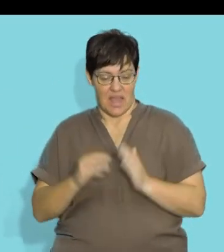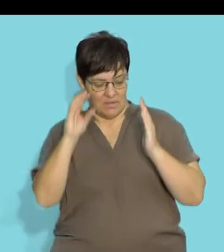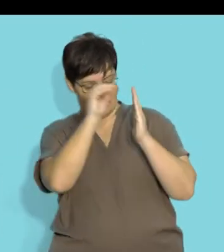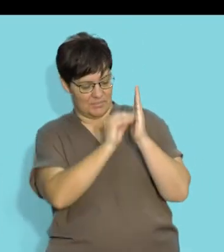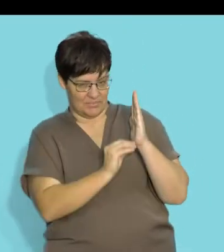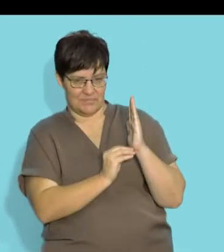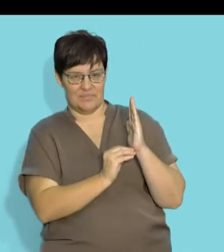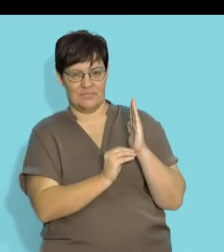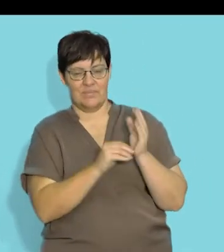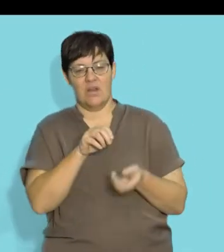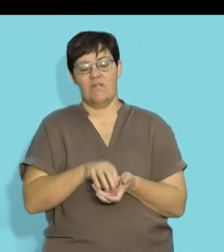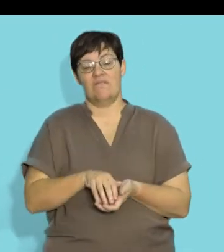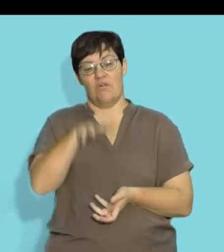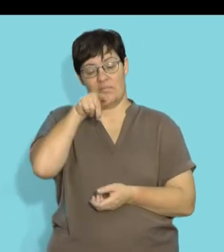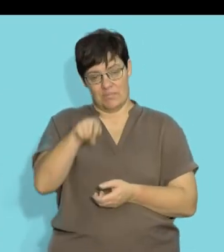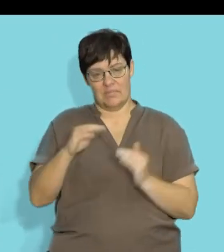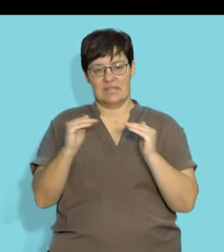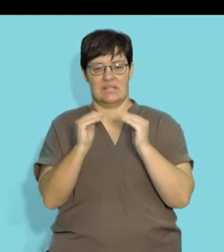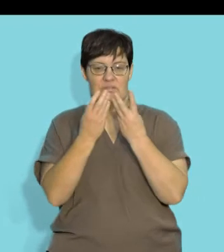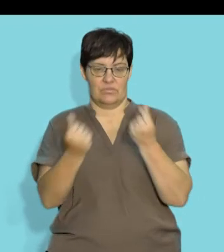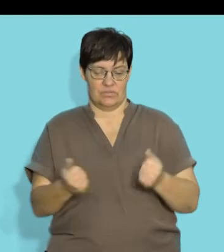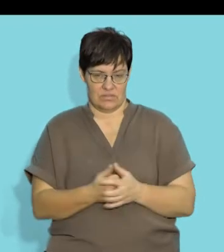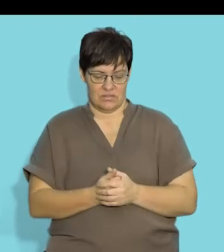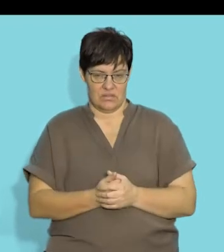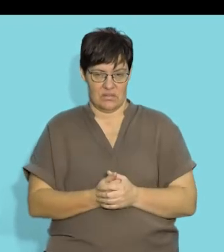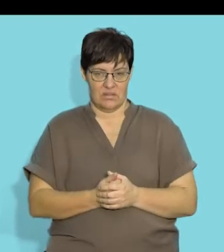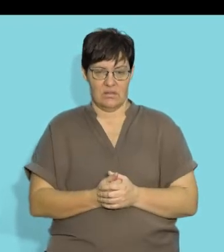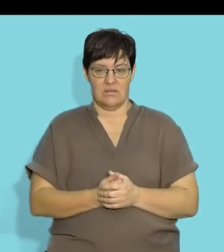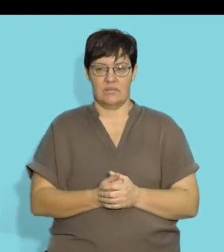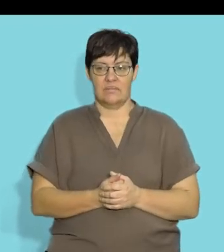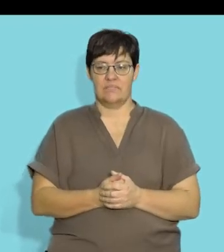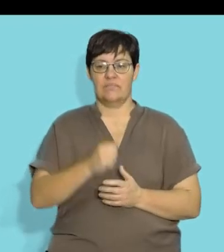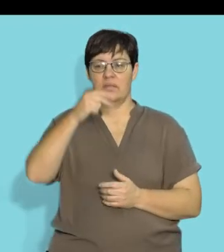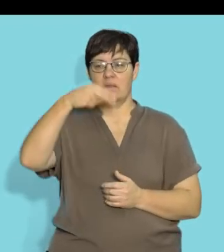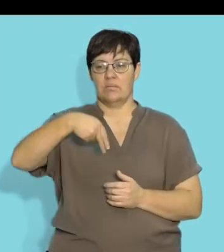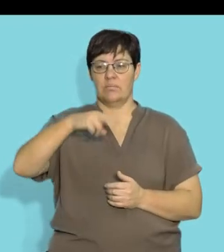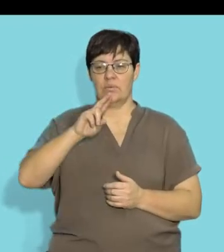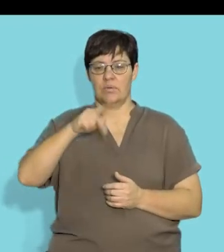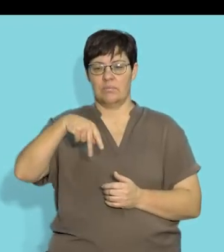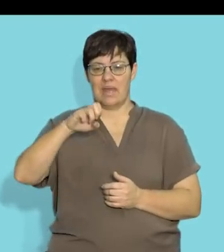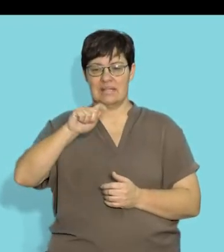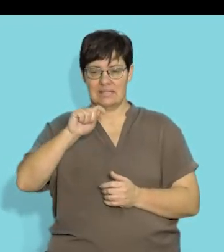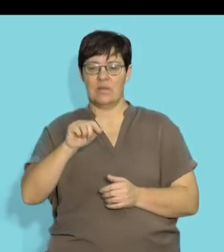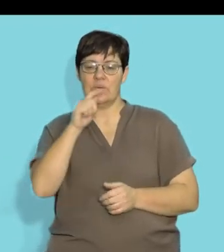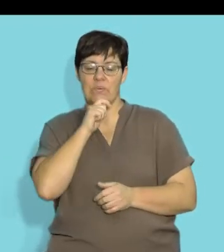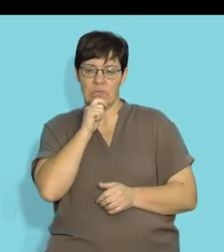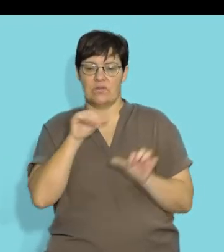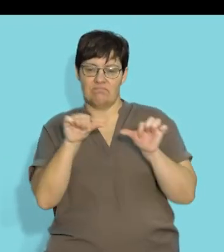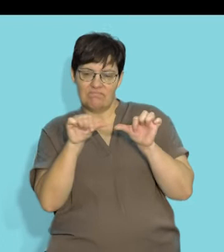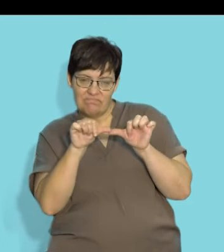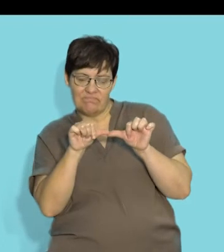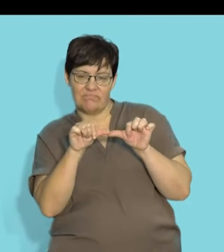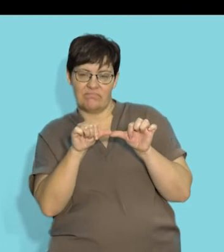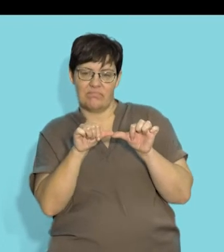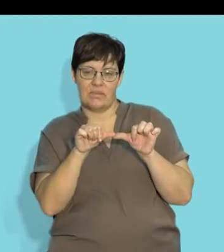can take the readings in terms of the volume of the standard solution. So the pipette will be used actually to measure the